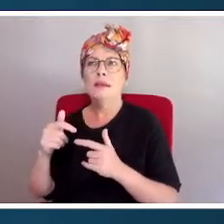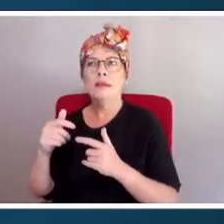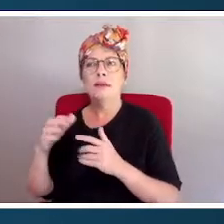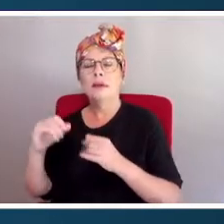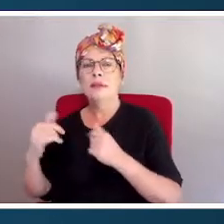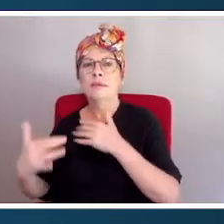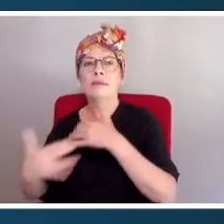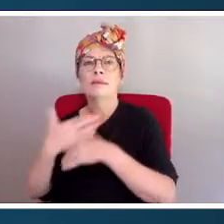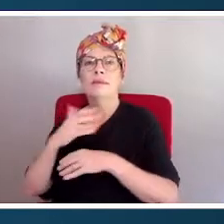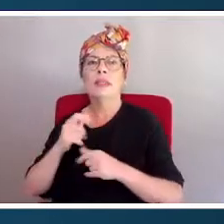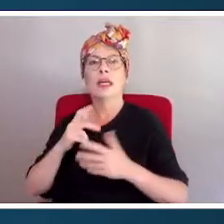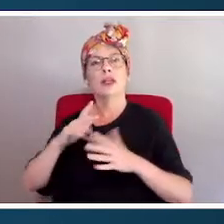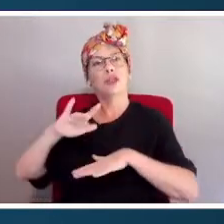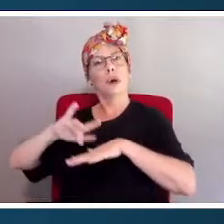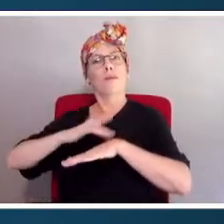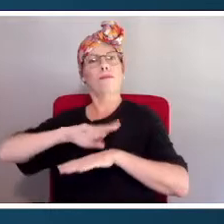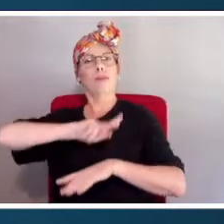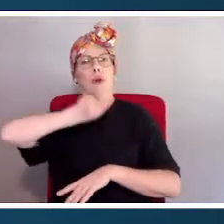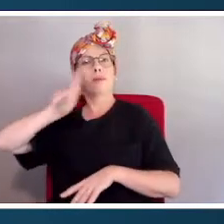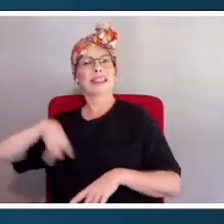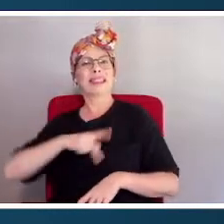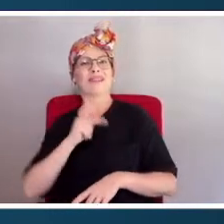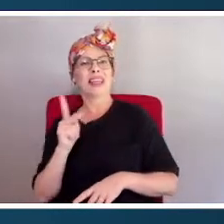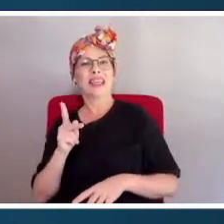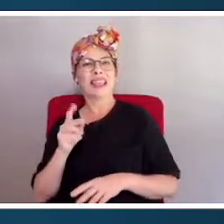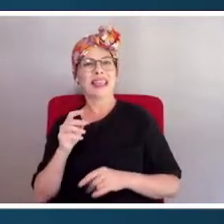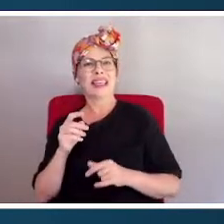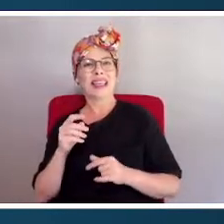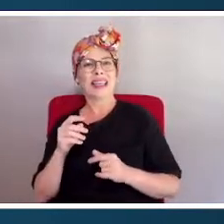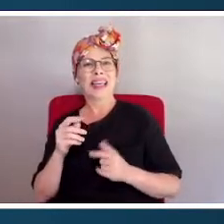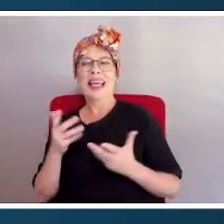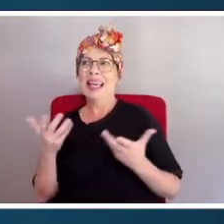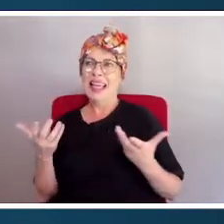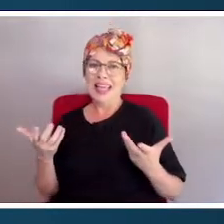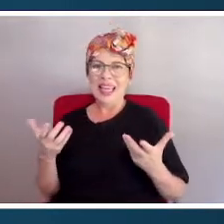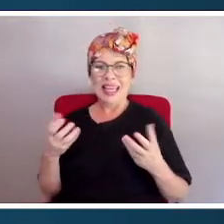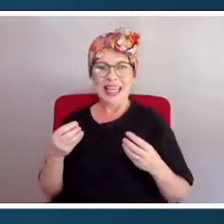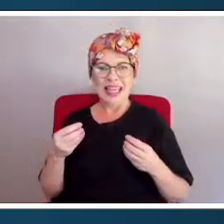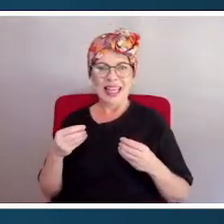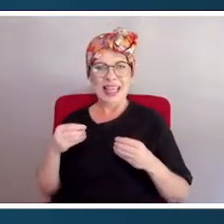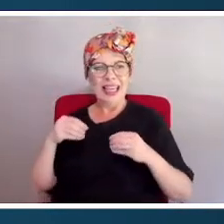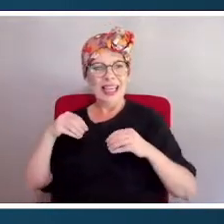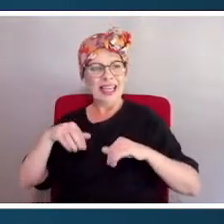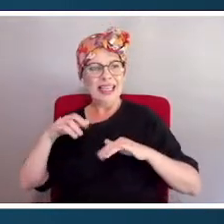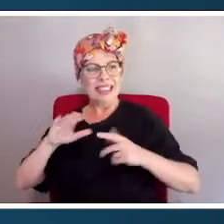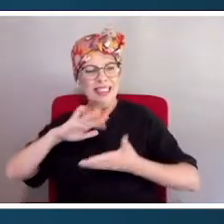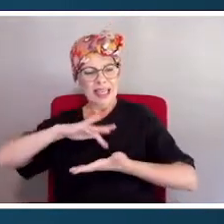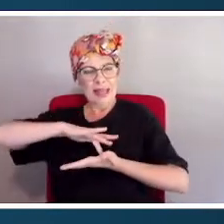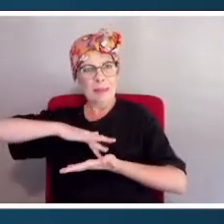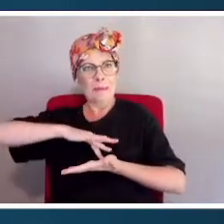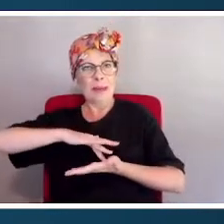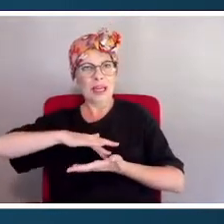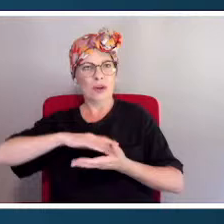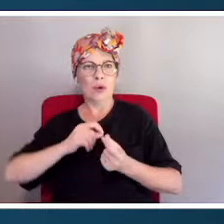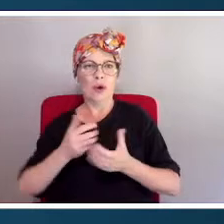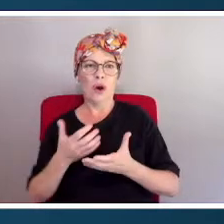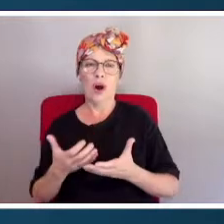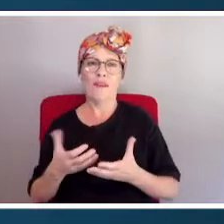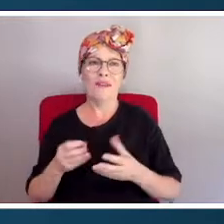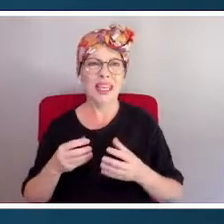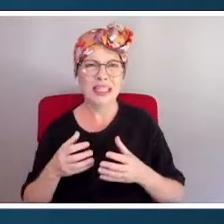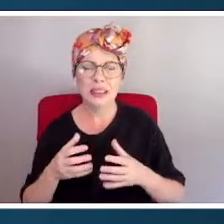itself in the middle of this great shift. Geopolitical contestation will play out across the range of